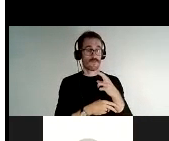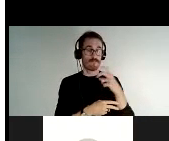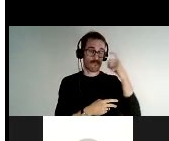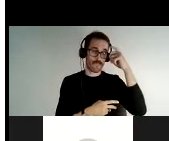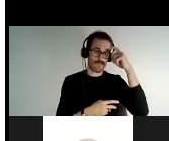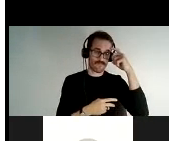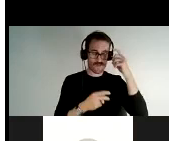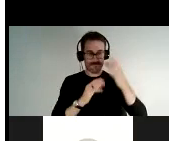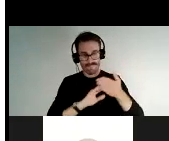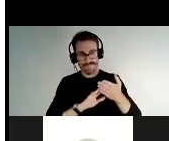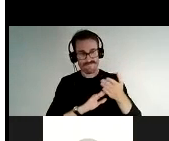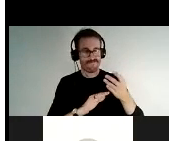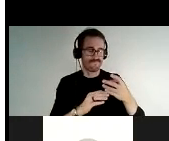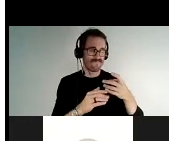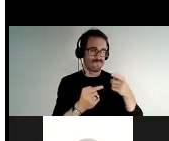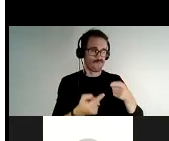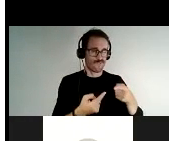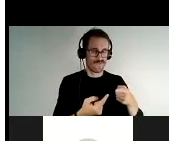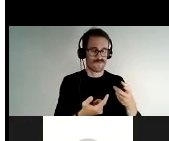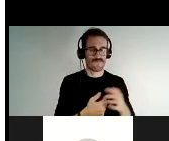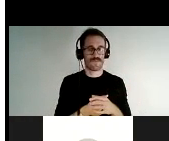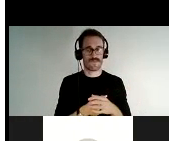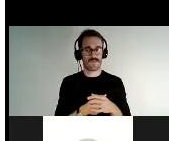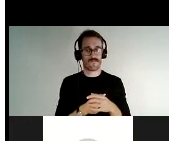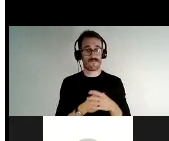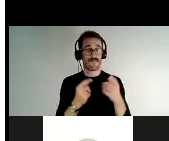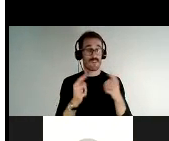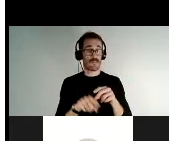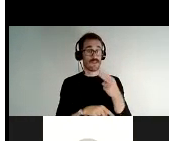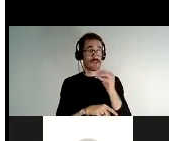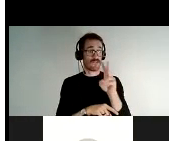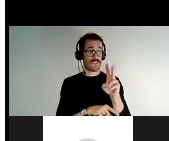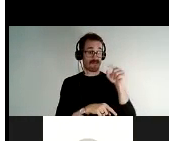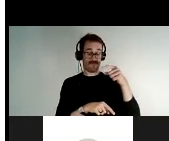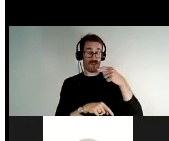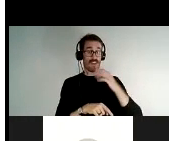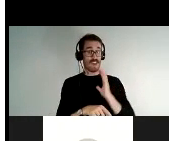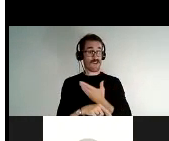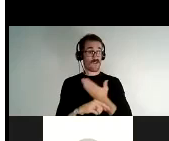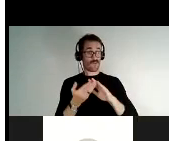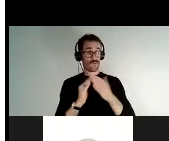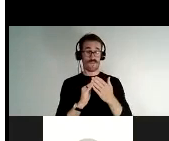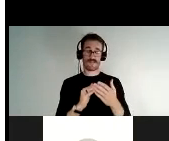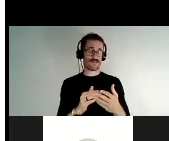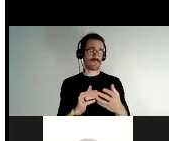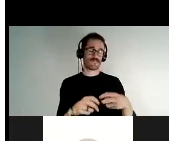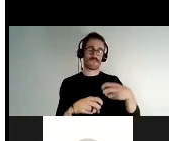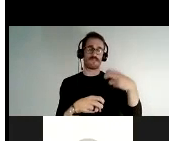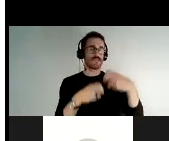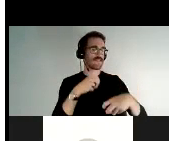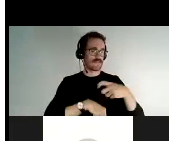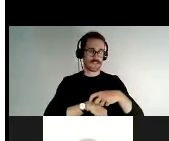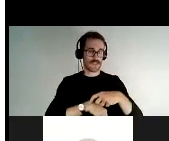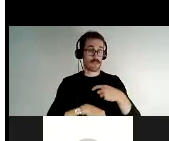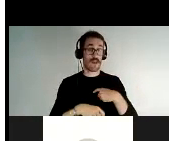such a horrible toll on our communities. I came out in the early 80s. myself. It was